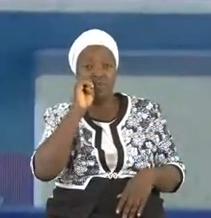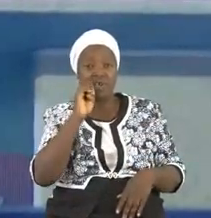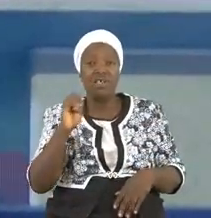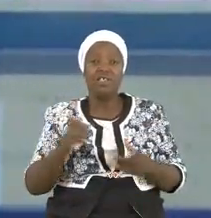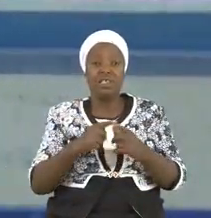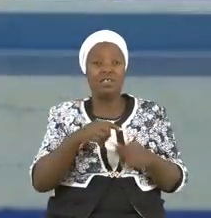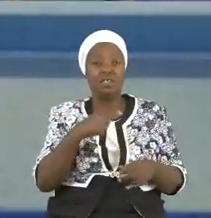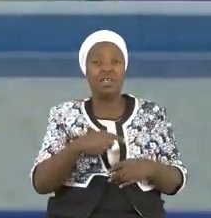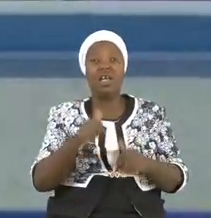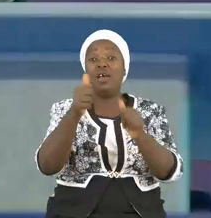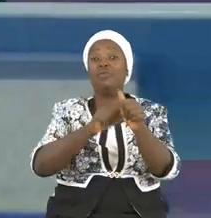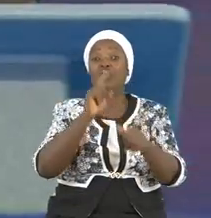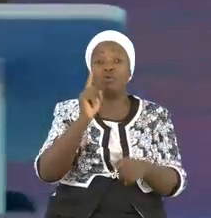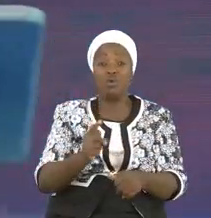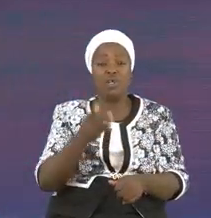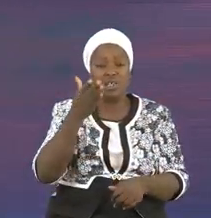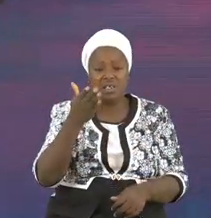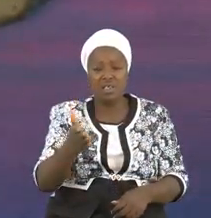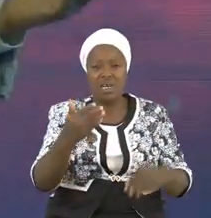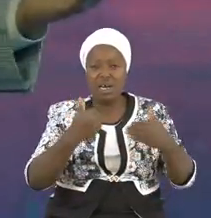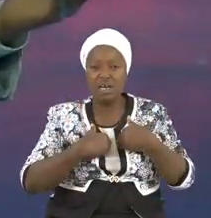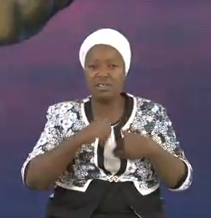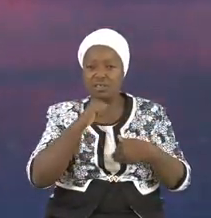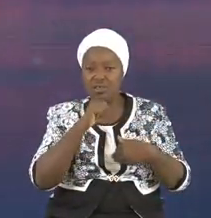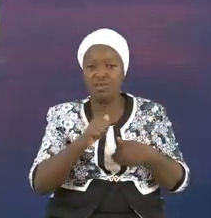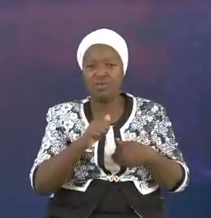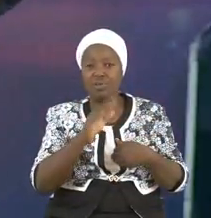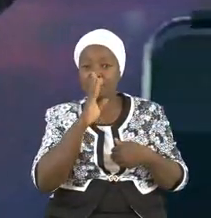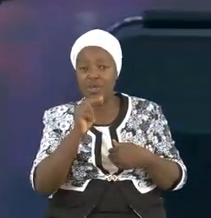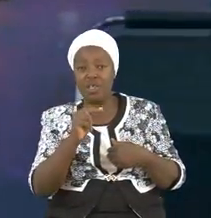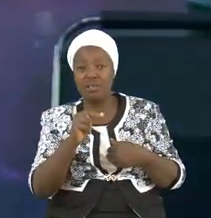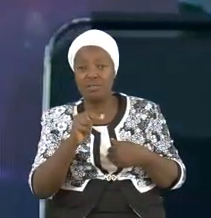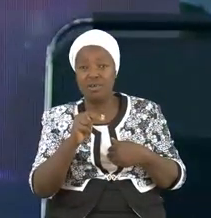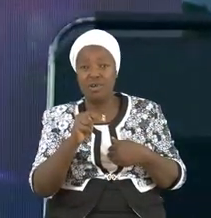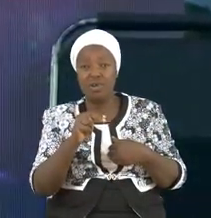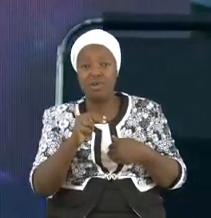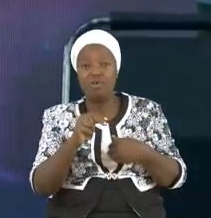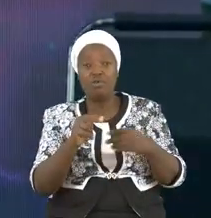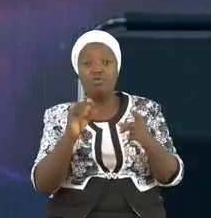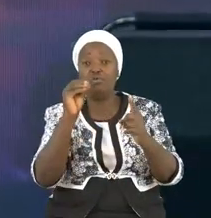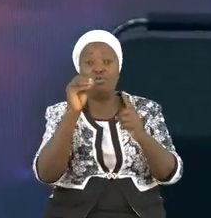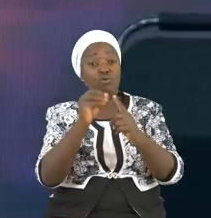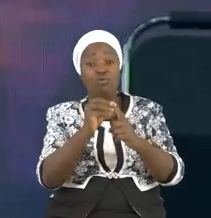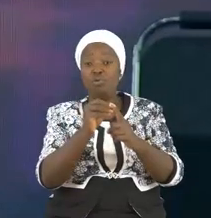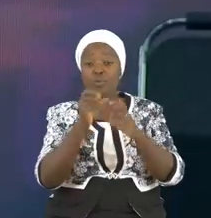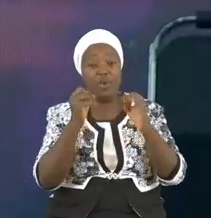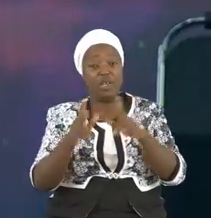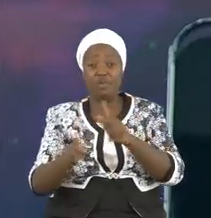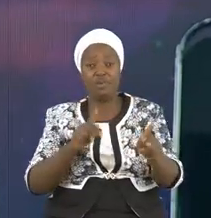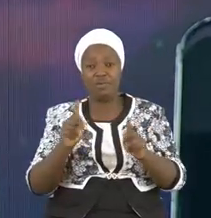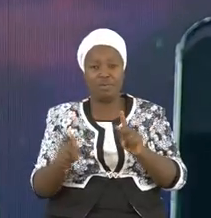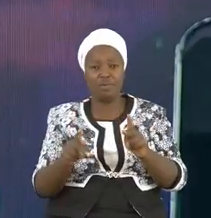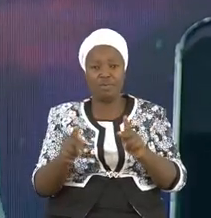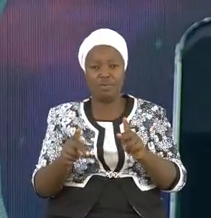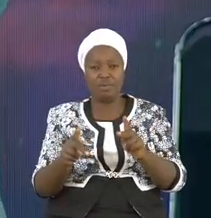has not been too many people. You know, we have people like Enoch,